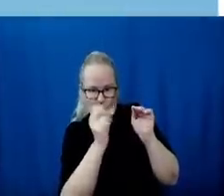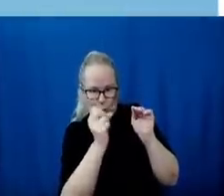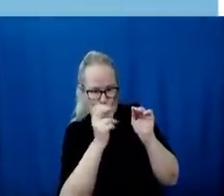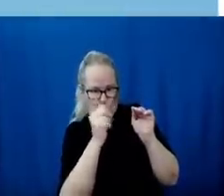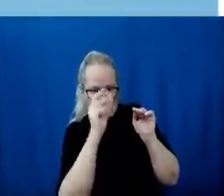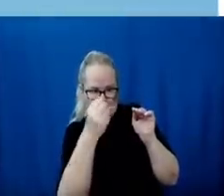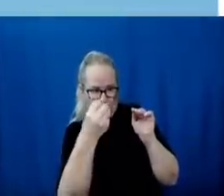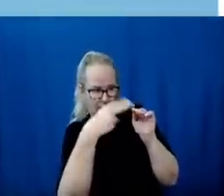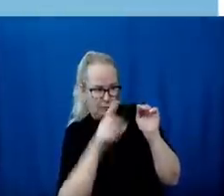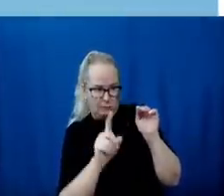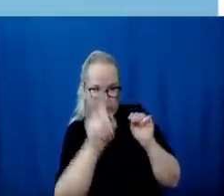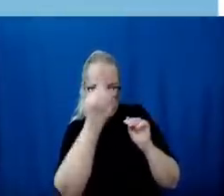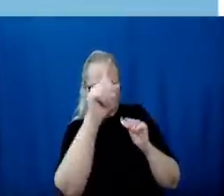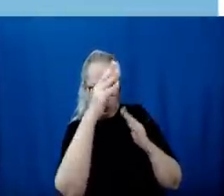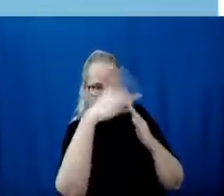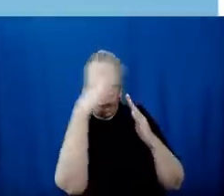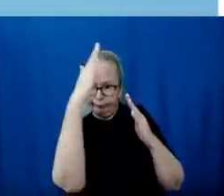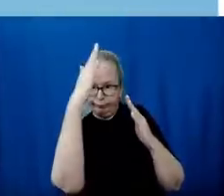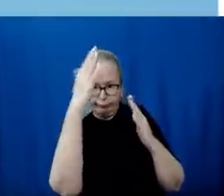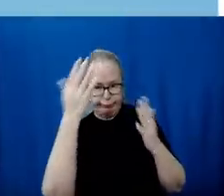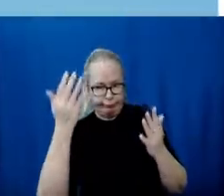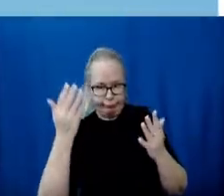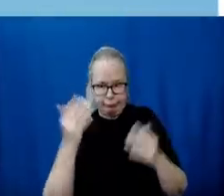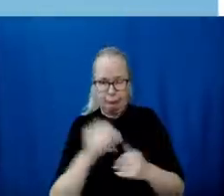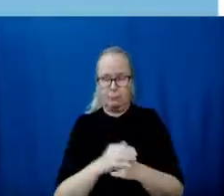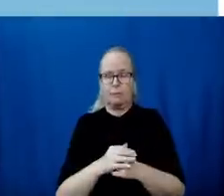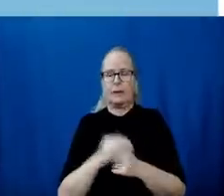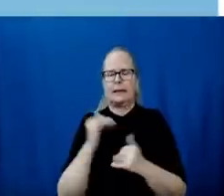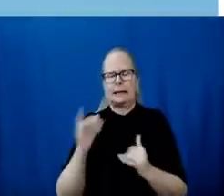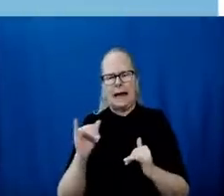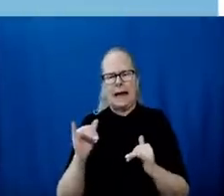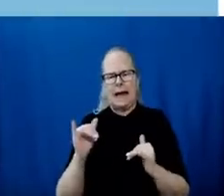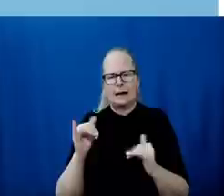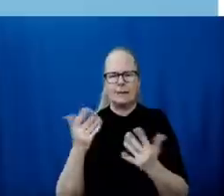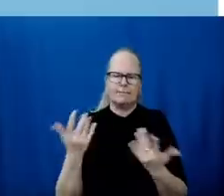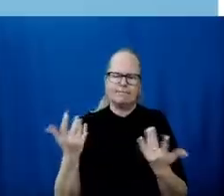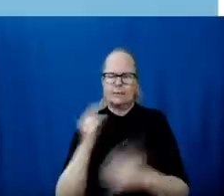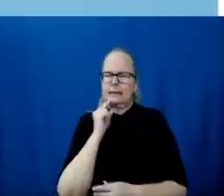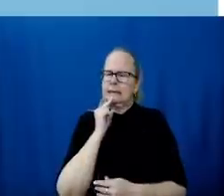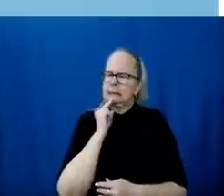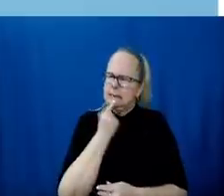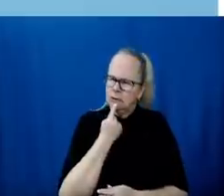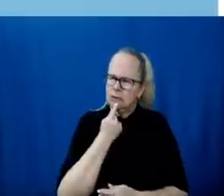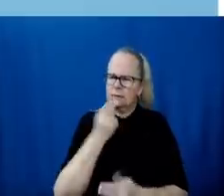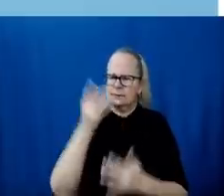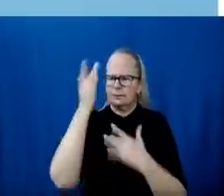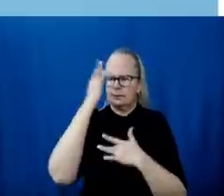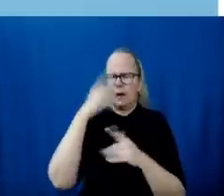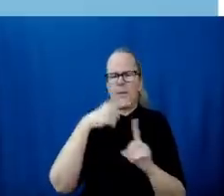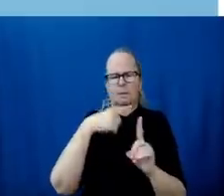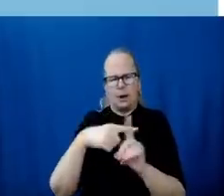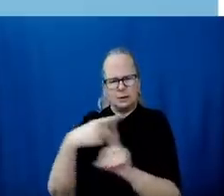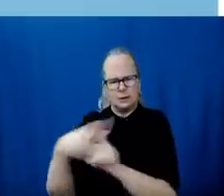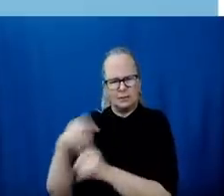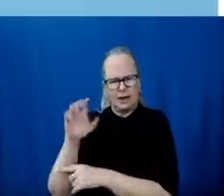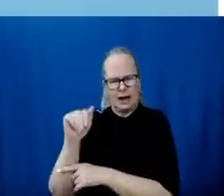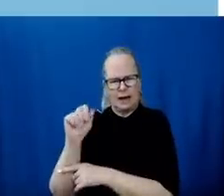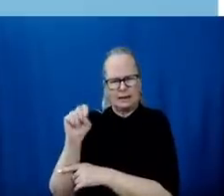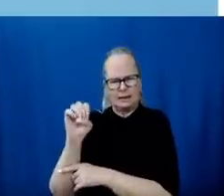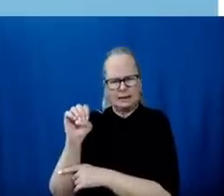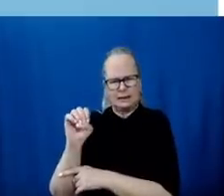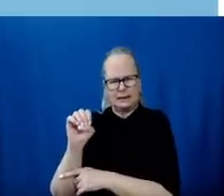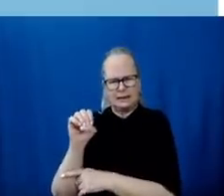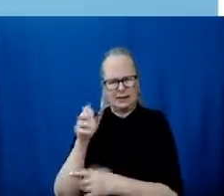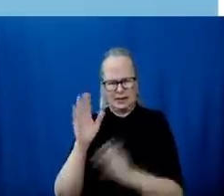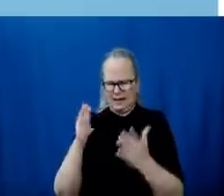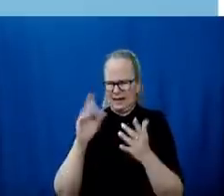so this decoupling may apply to intensive patients, but does not seem to be applying to